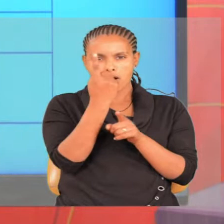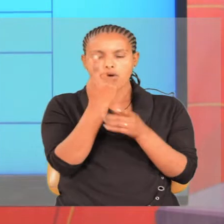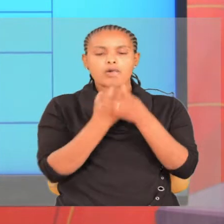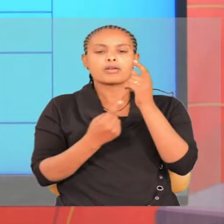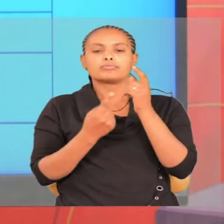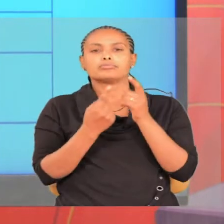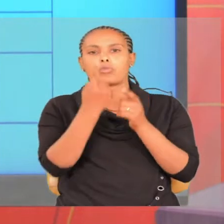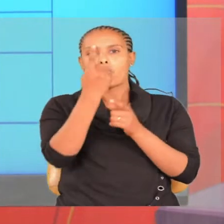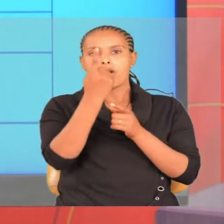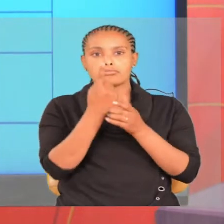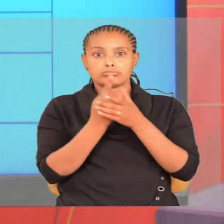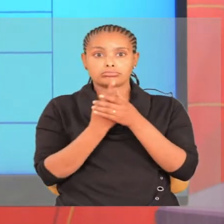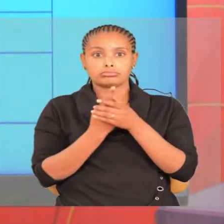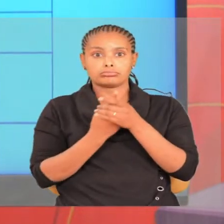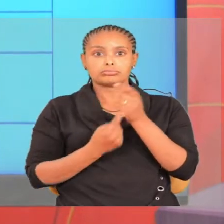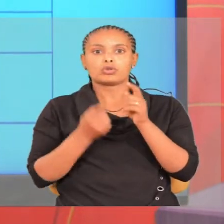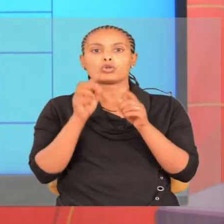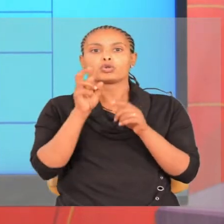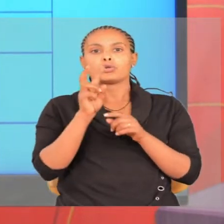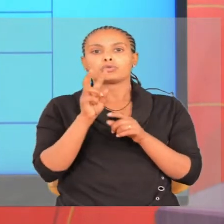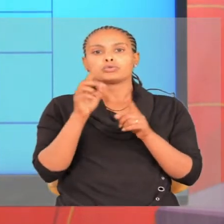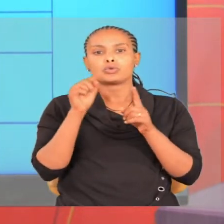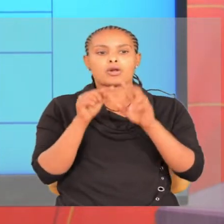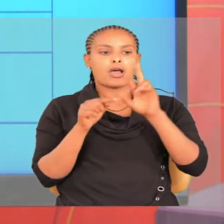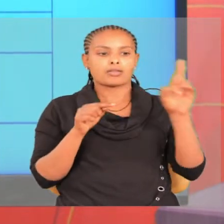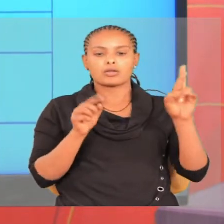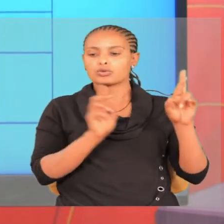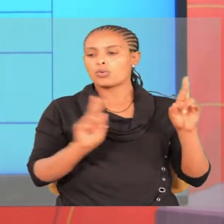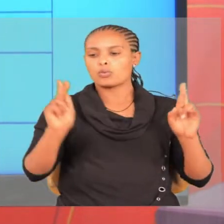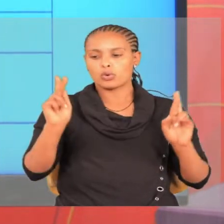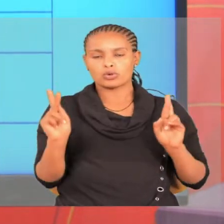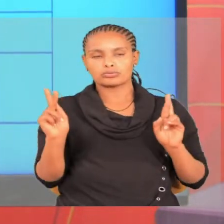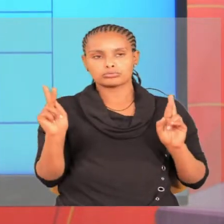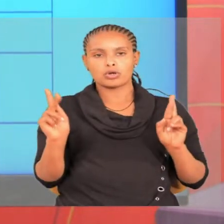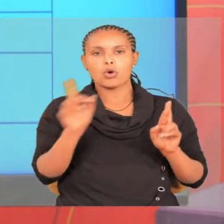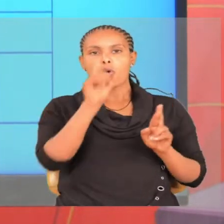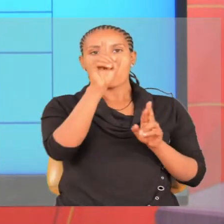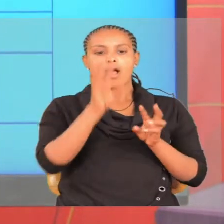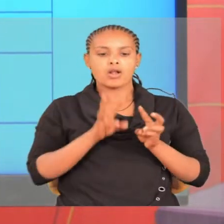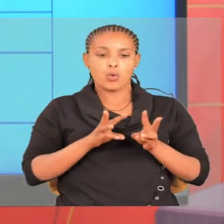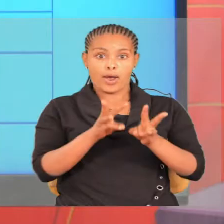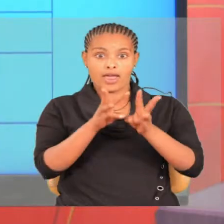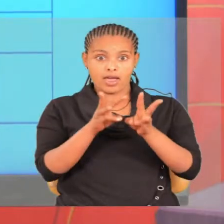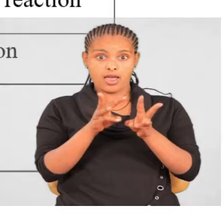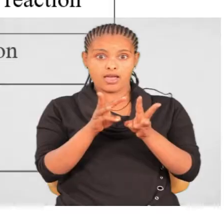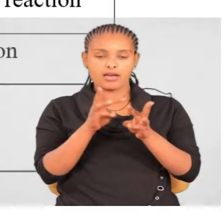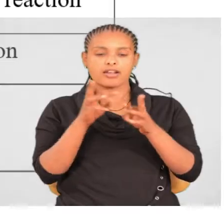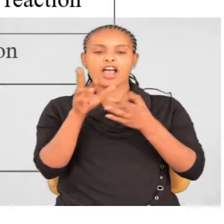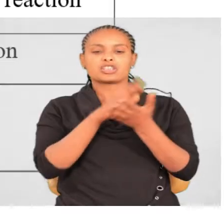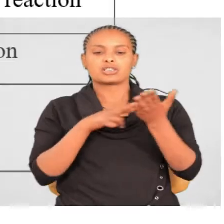proceeds from reactants into product. It is a one-way reaction.